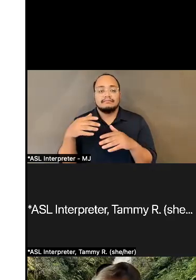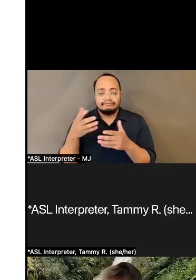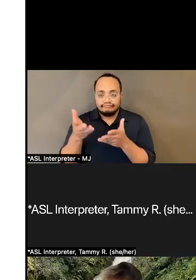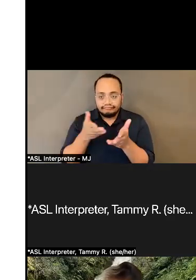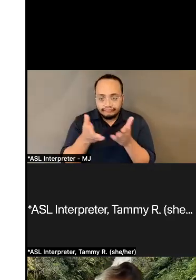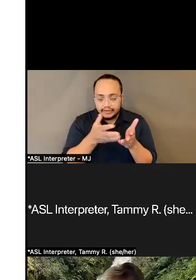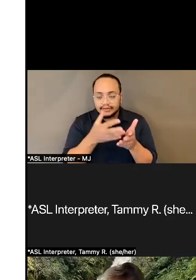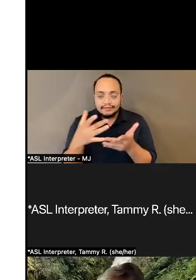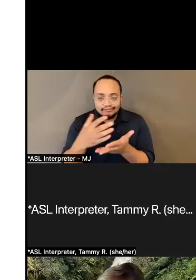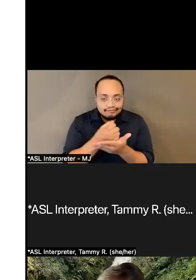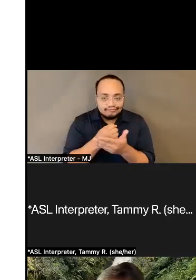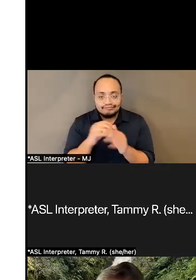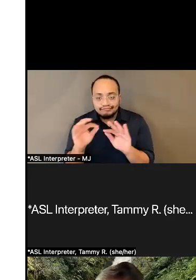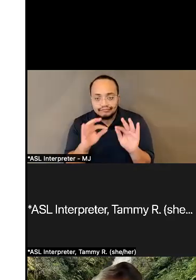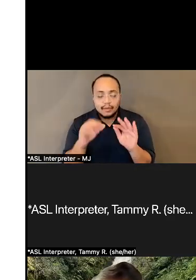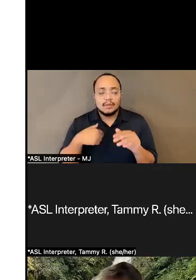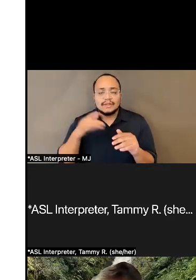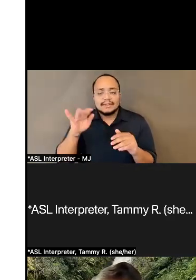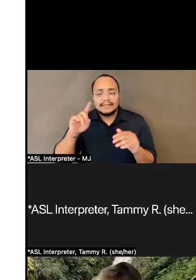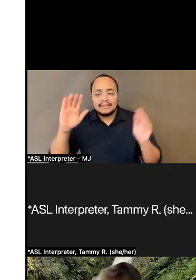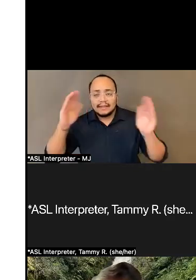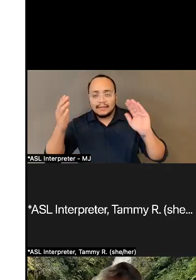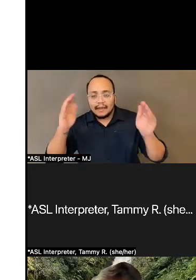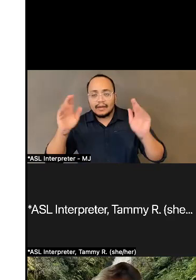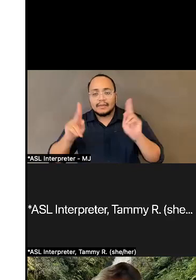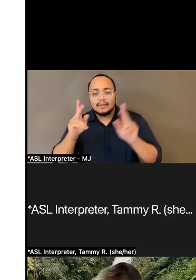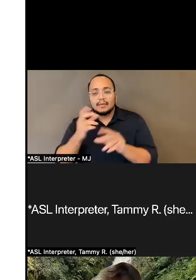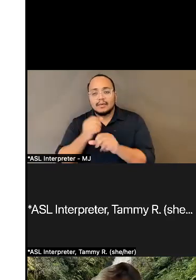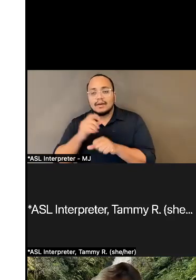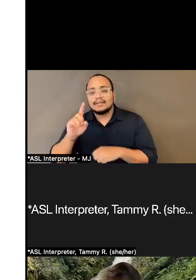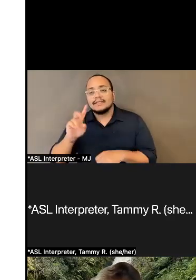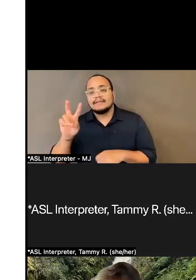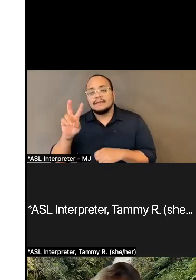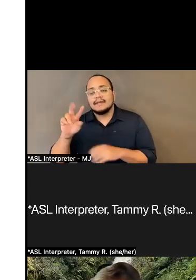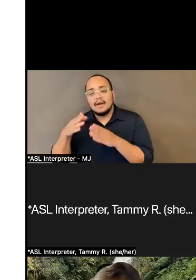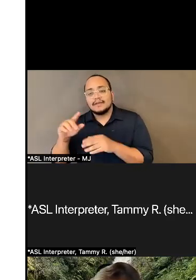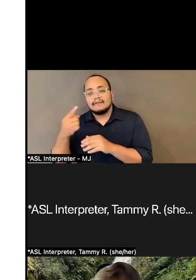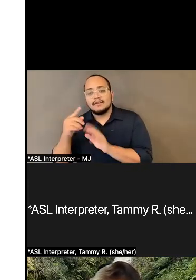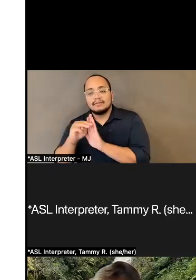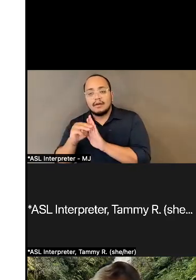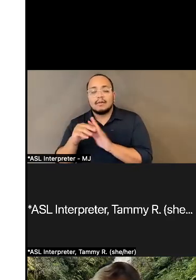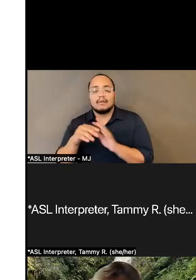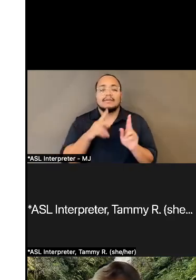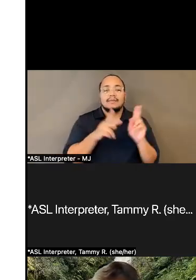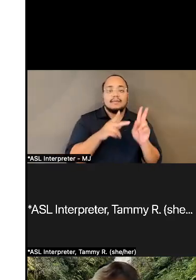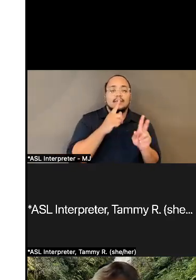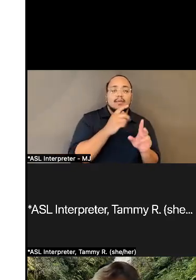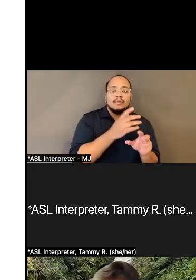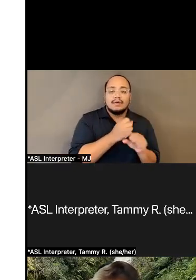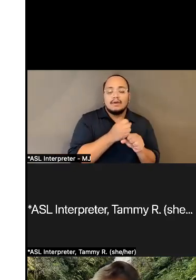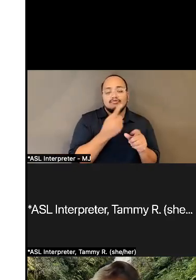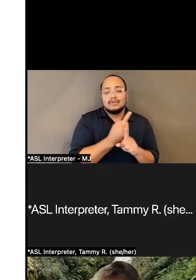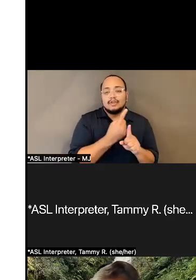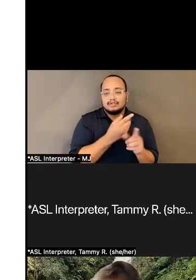services, we compared people who received the DV Housing First model with those who received services as